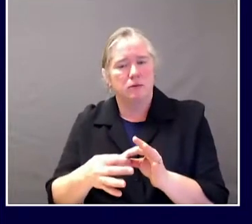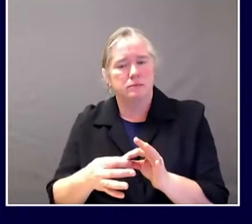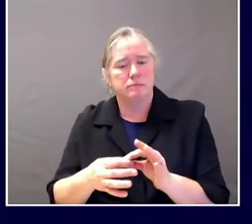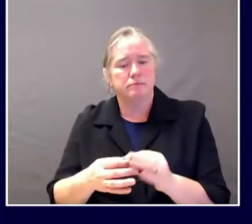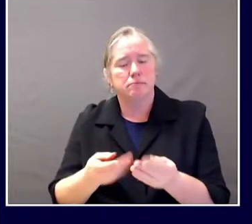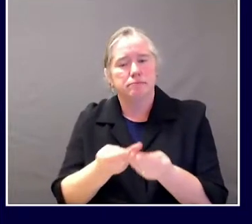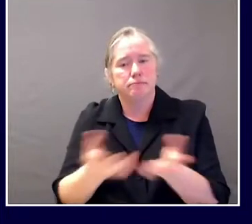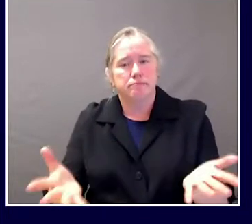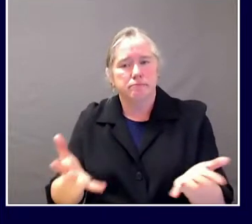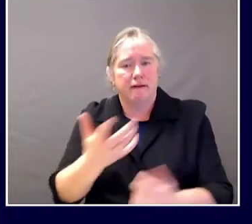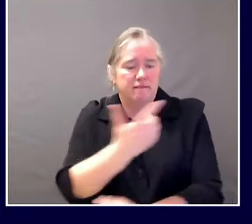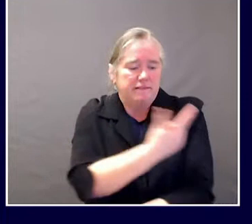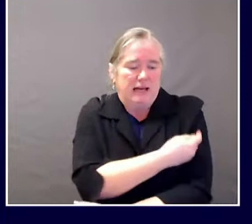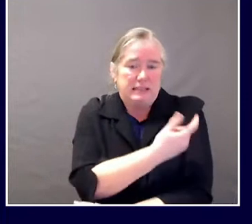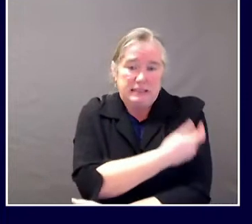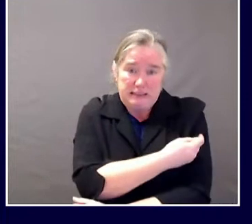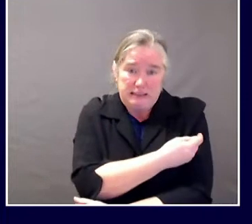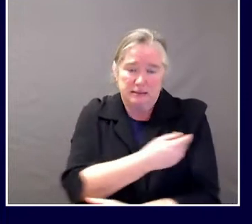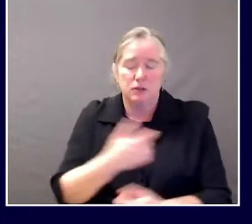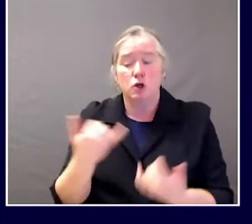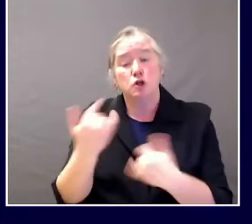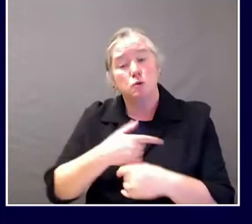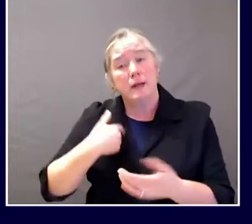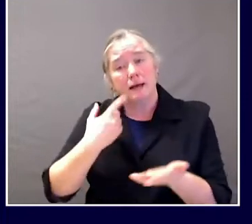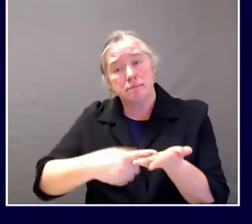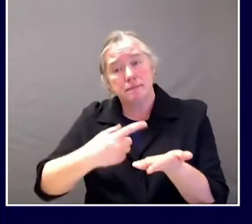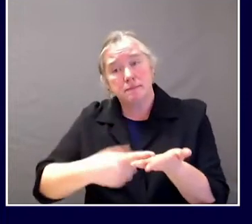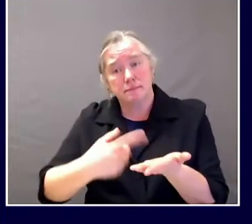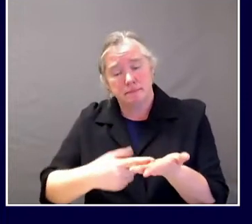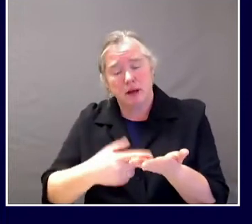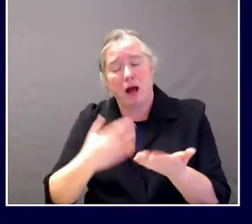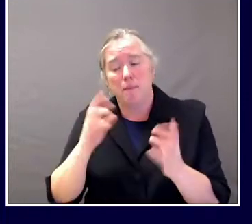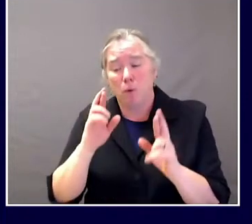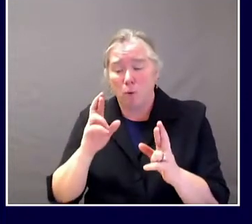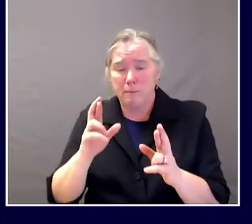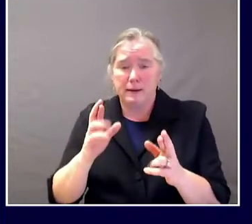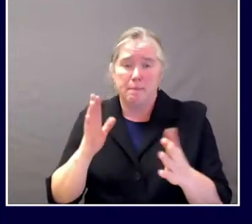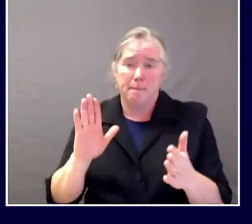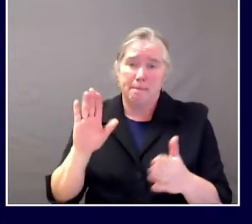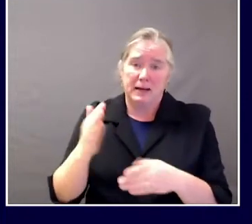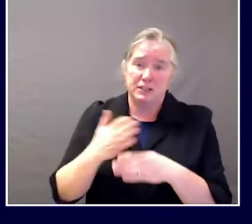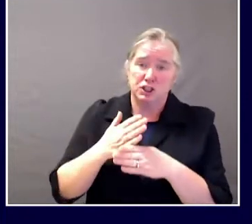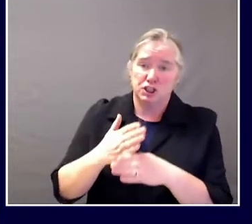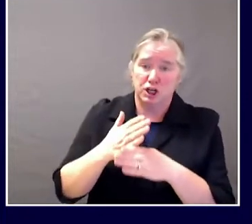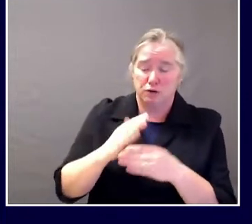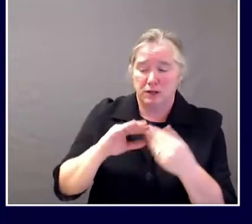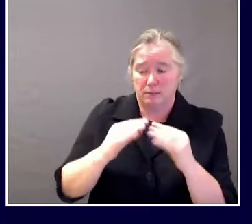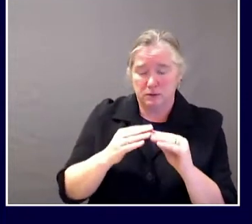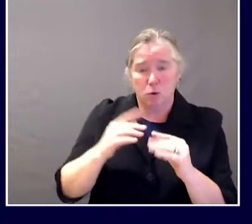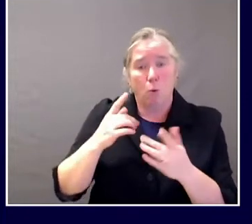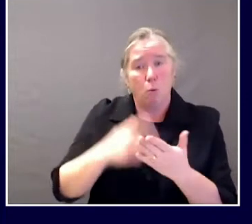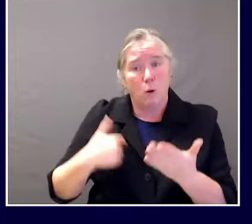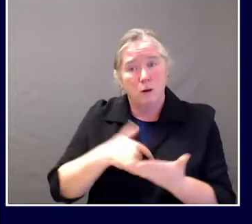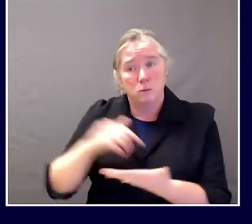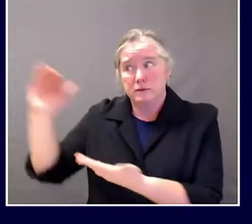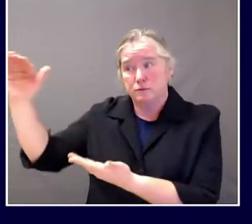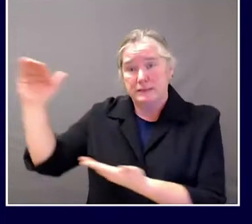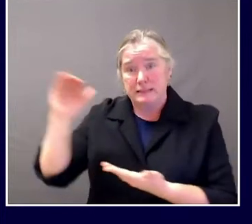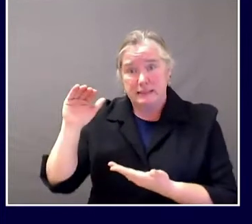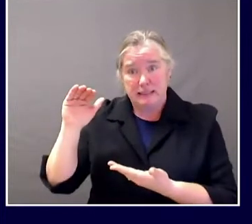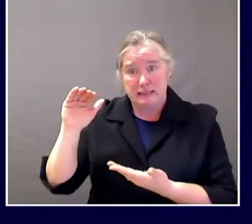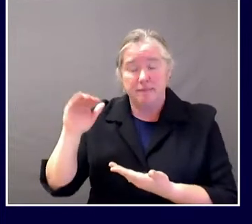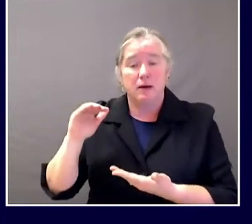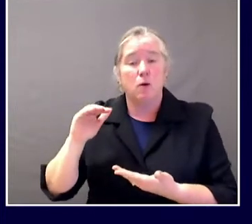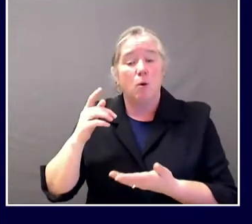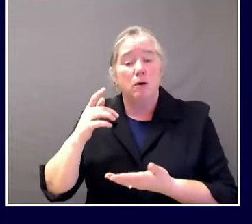that today, and I hope that by providing you the numbers around what Maine has received within our control to